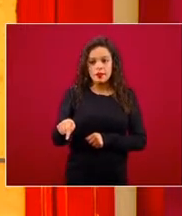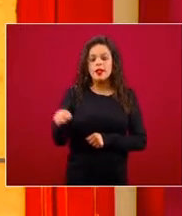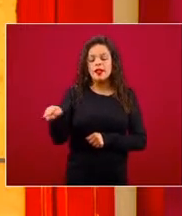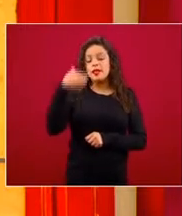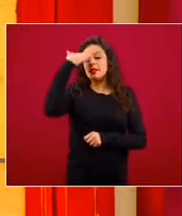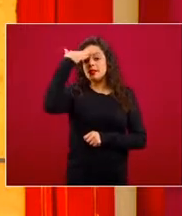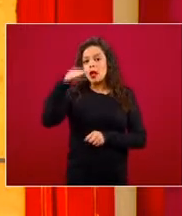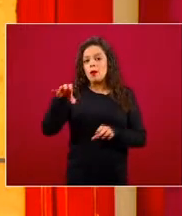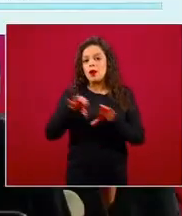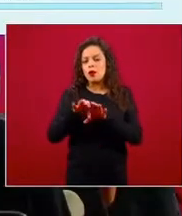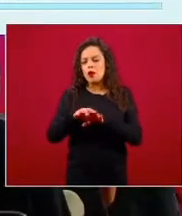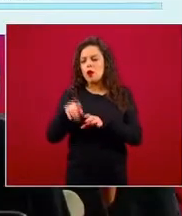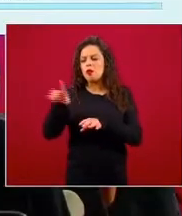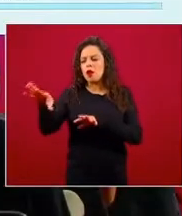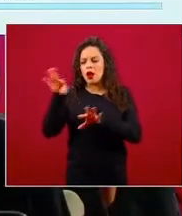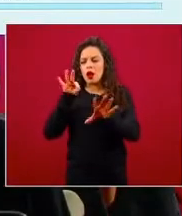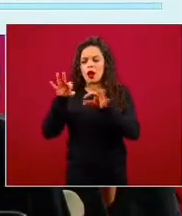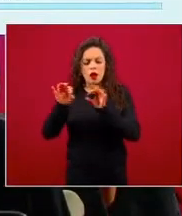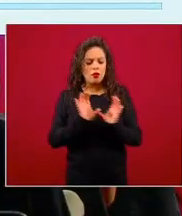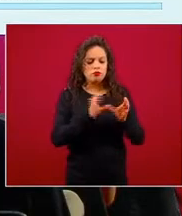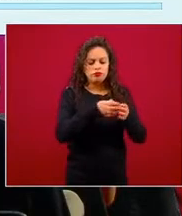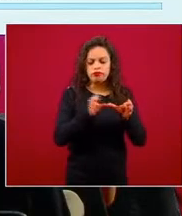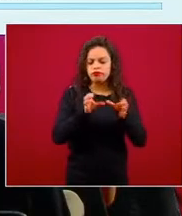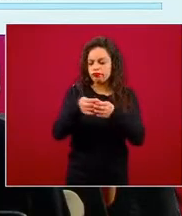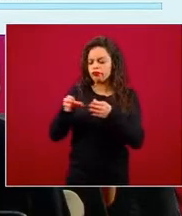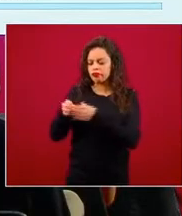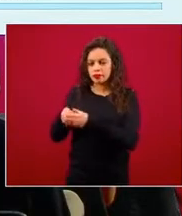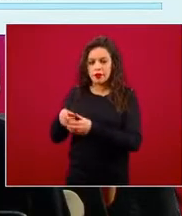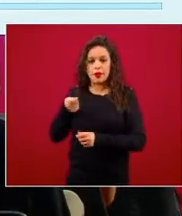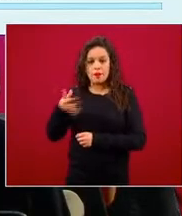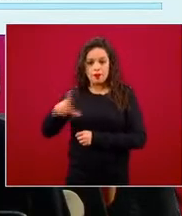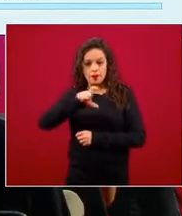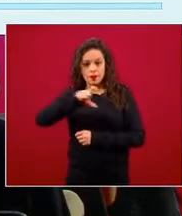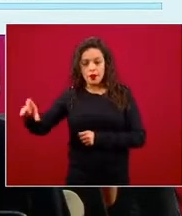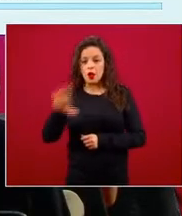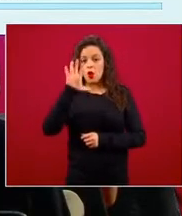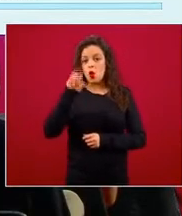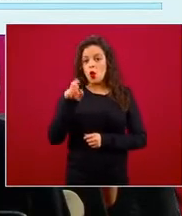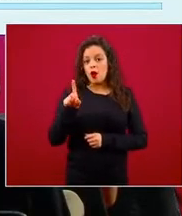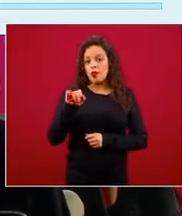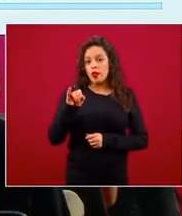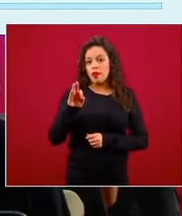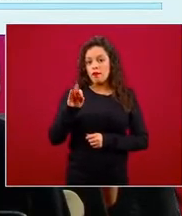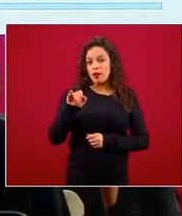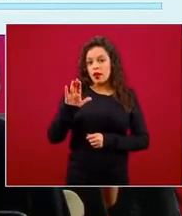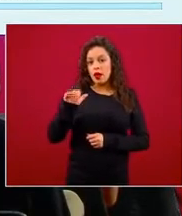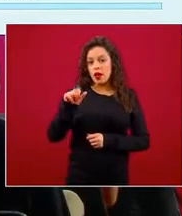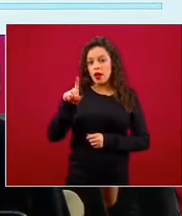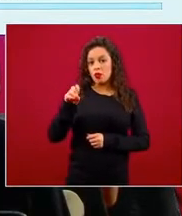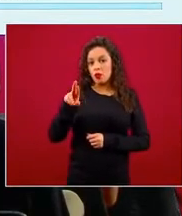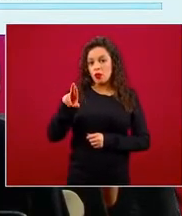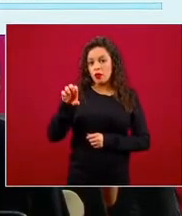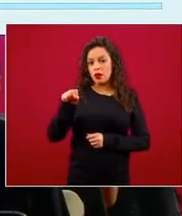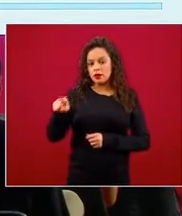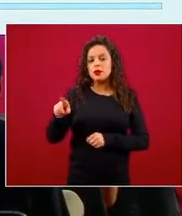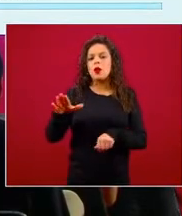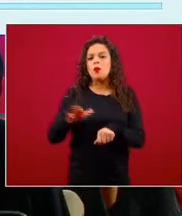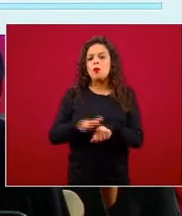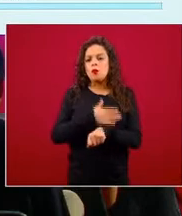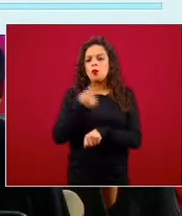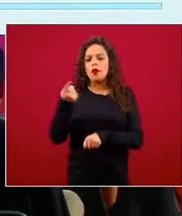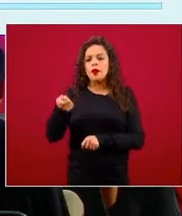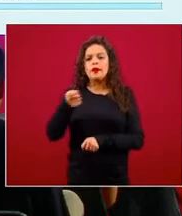and codify. Their technical name is codifier. They get to establish the cause of the disease, and they use the